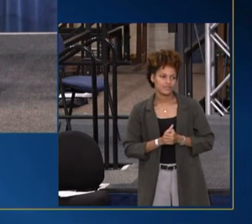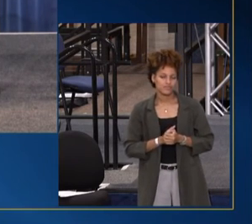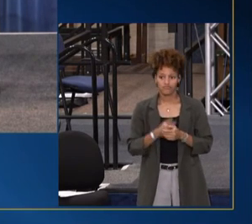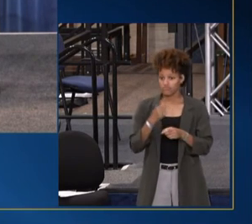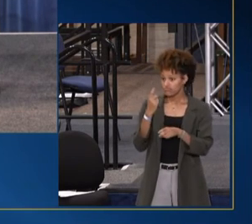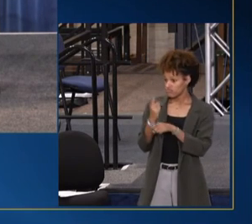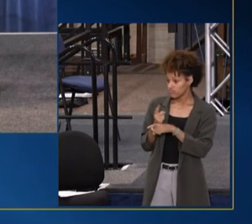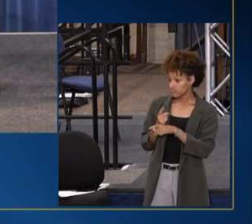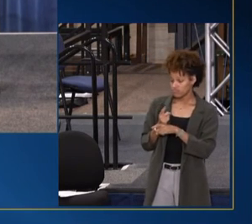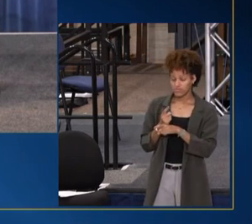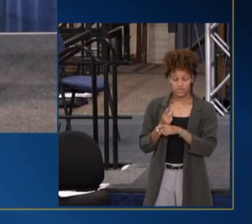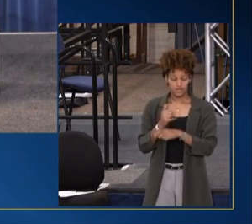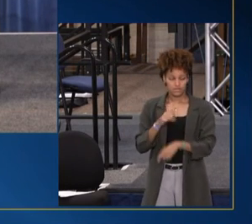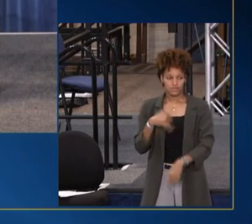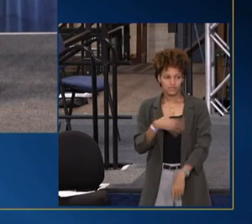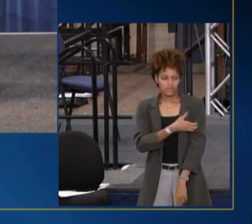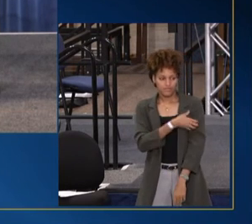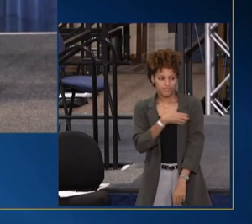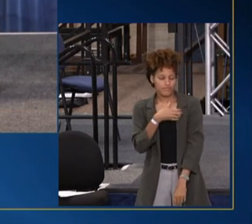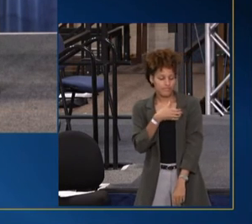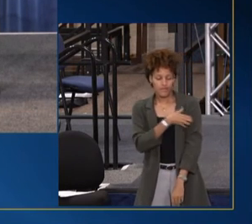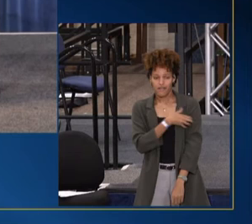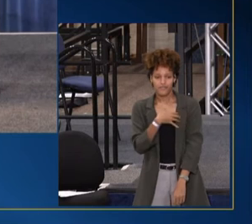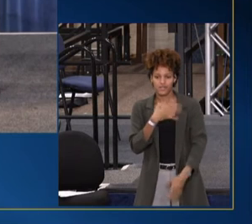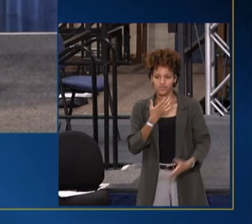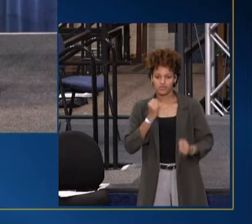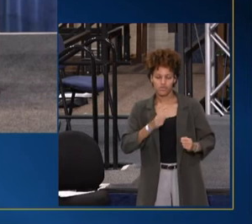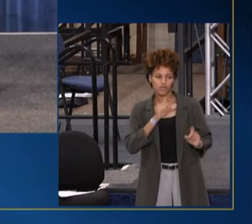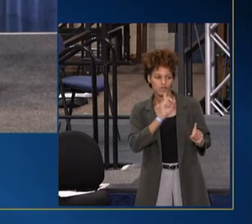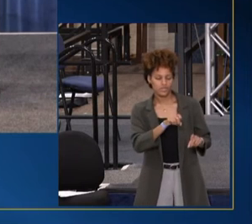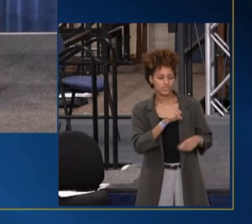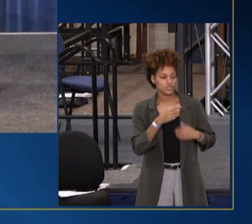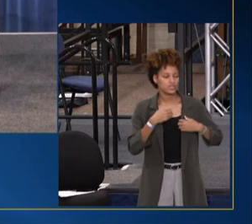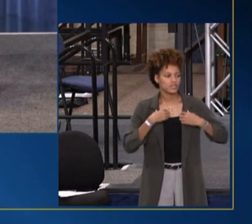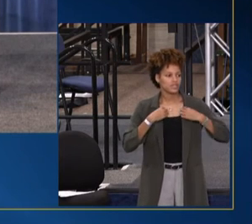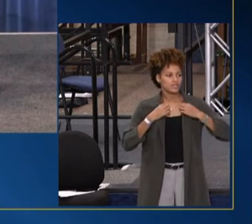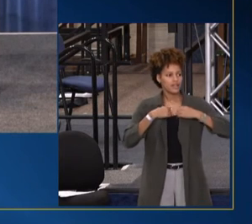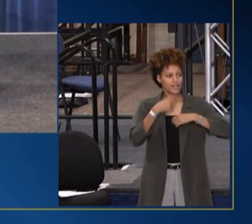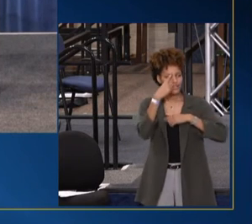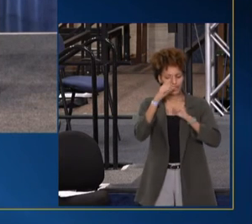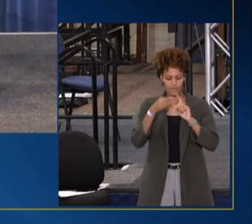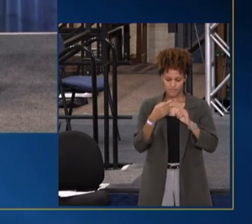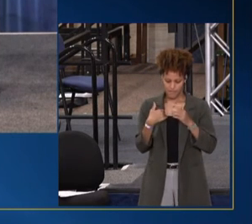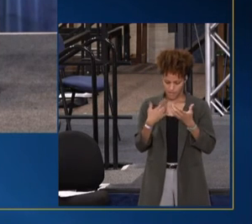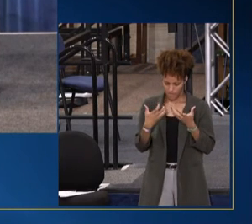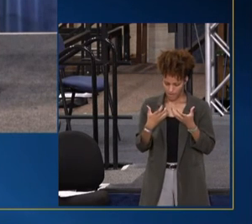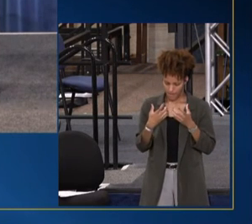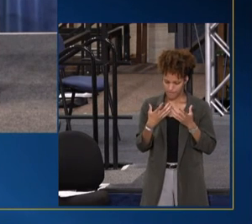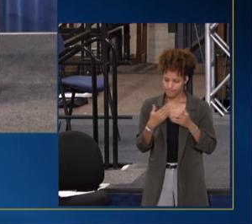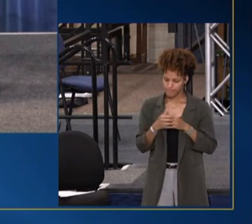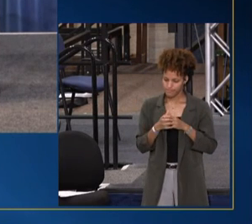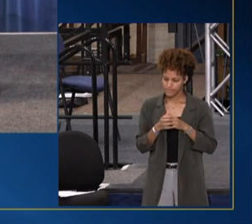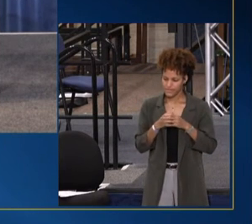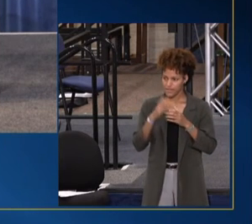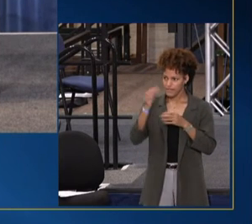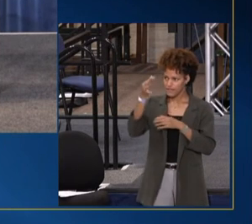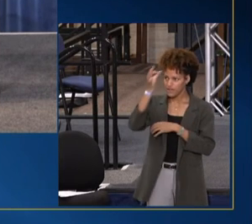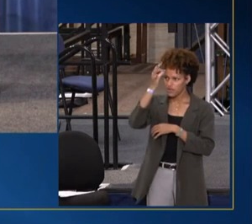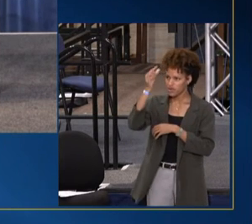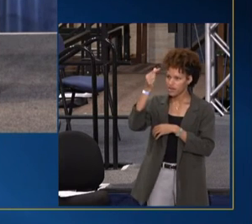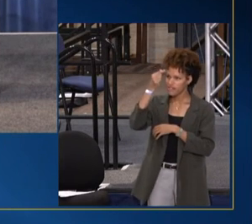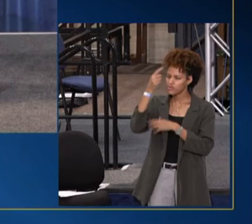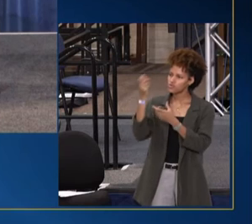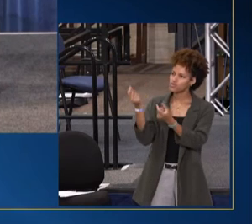Yeah, and that's so powerful and such a strong question. You know, I think as I think about what I want the federal government to do and really